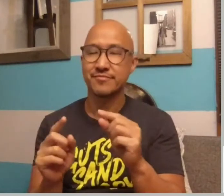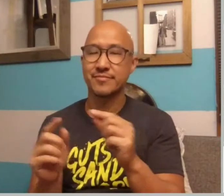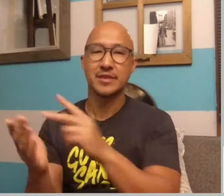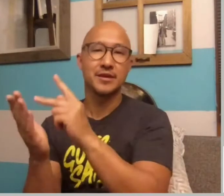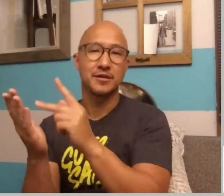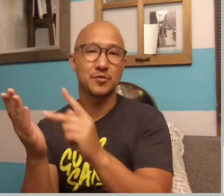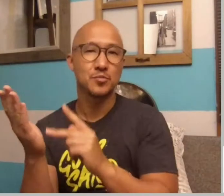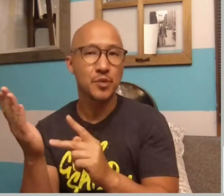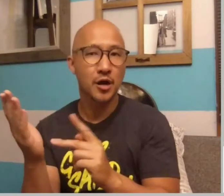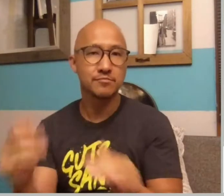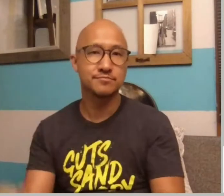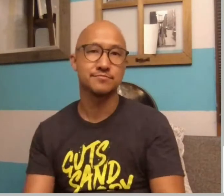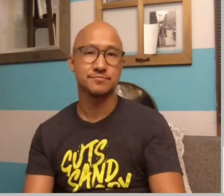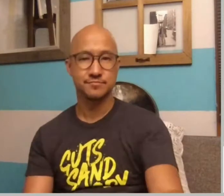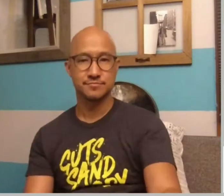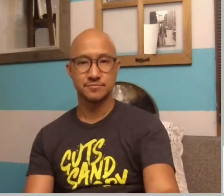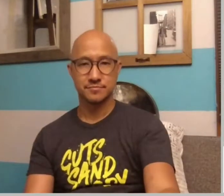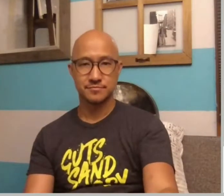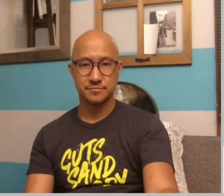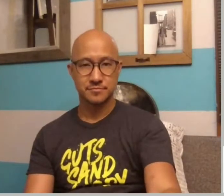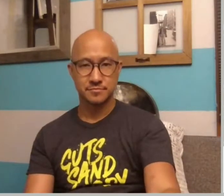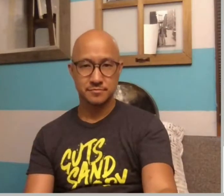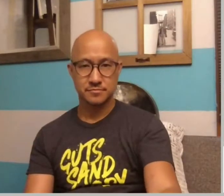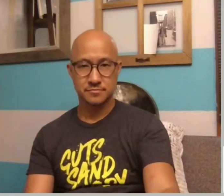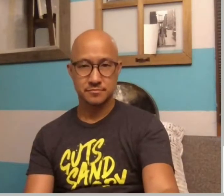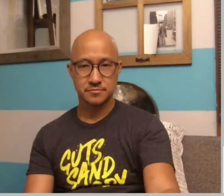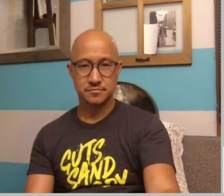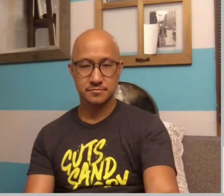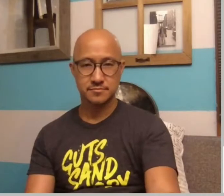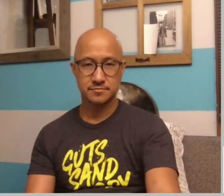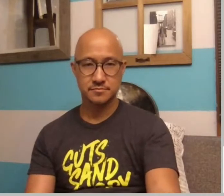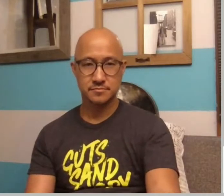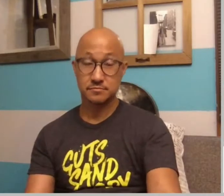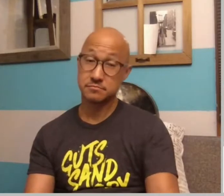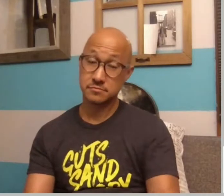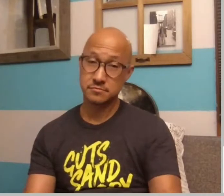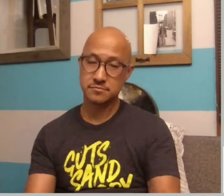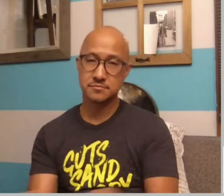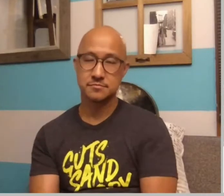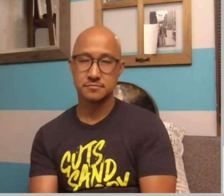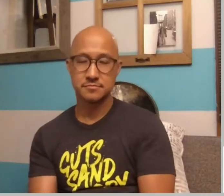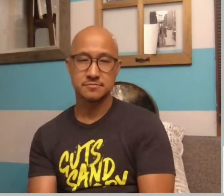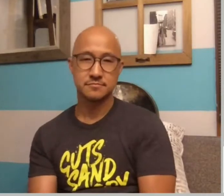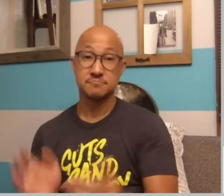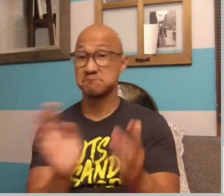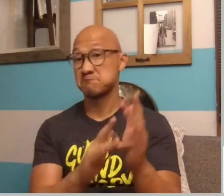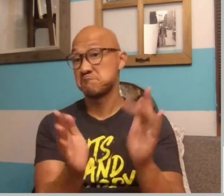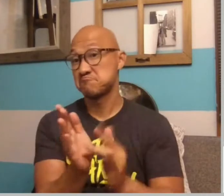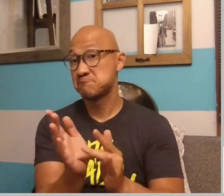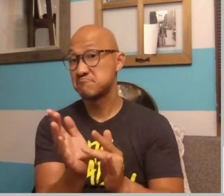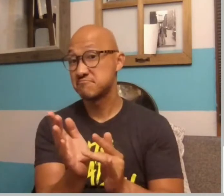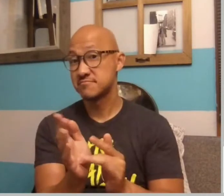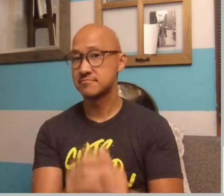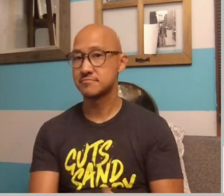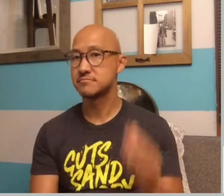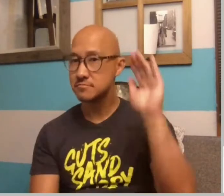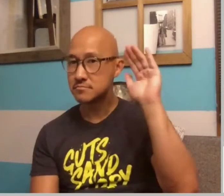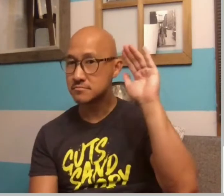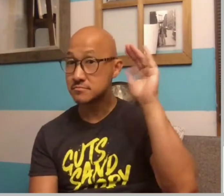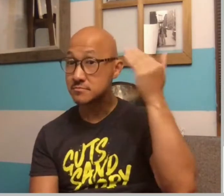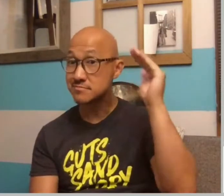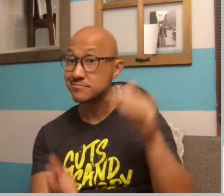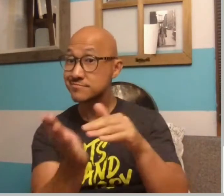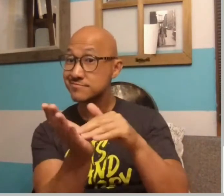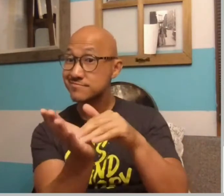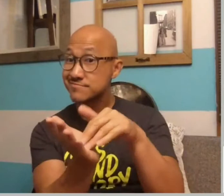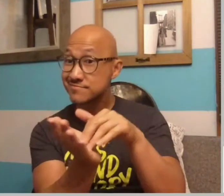How was Jesus gloriously exalted through his suffering and death on the cross? His decision to step down from heaven to